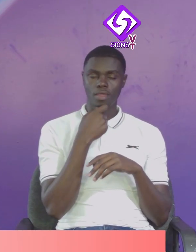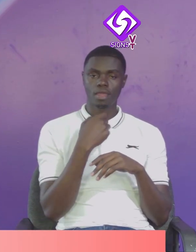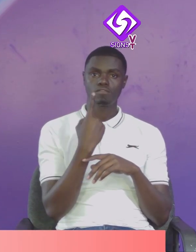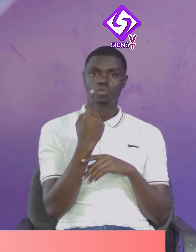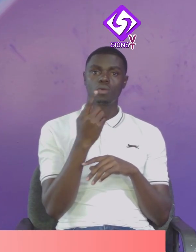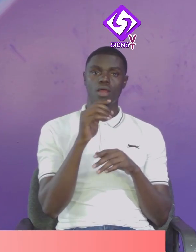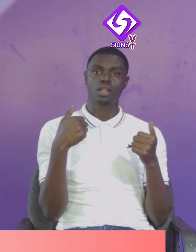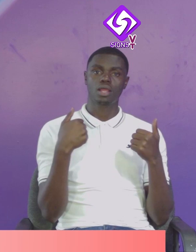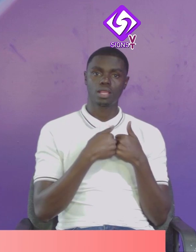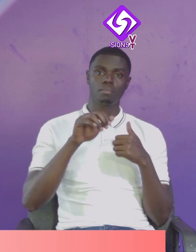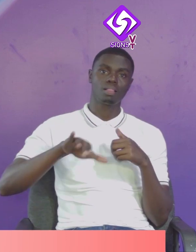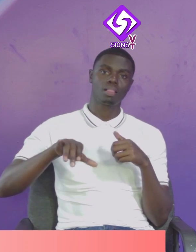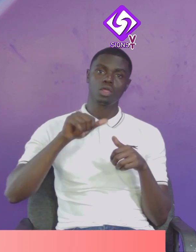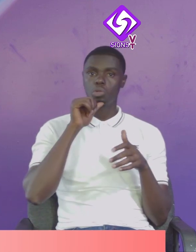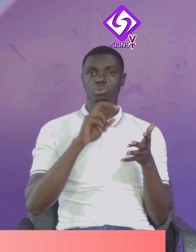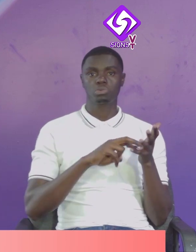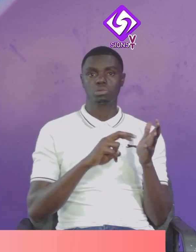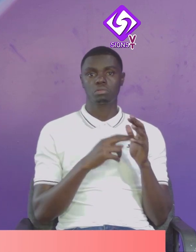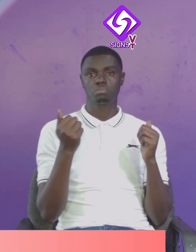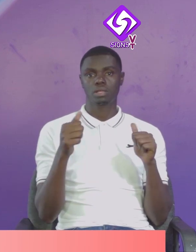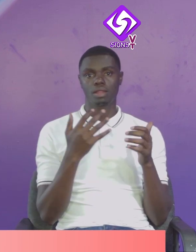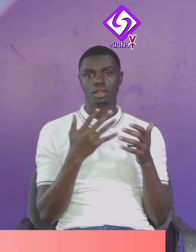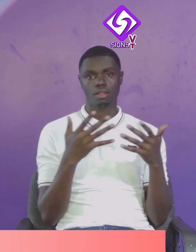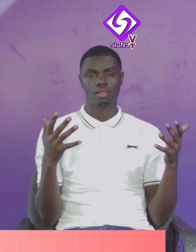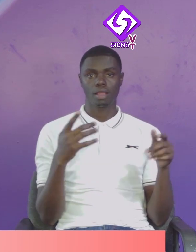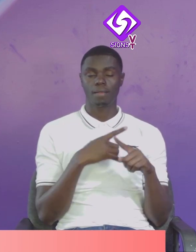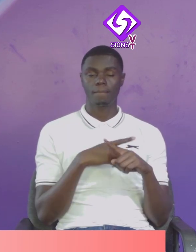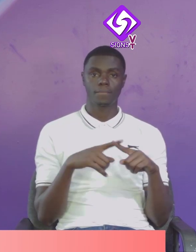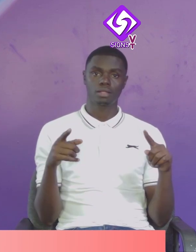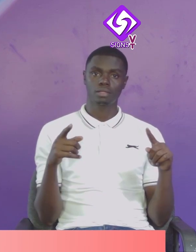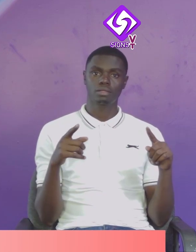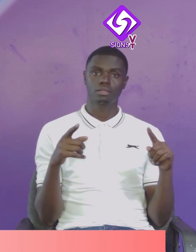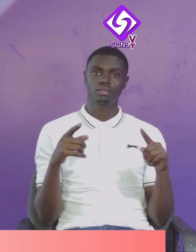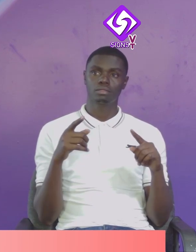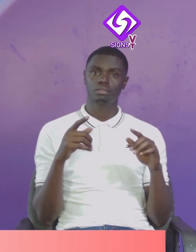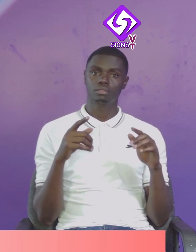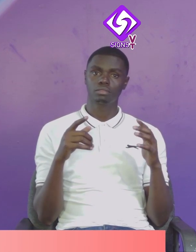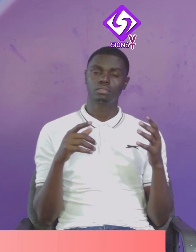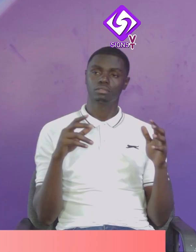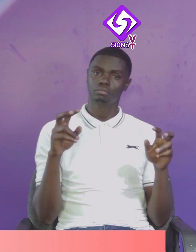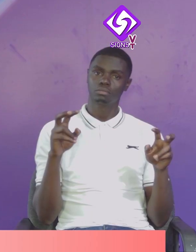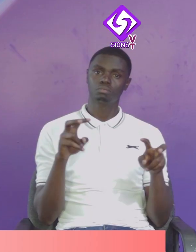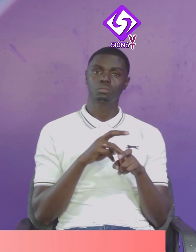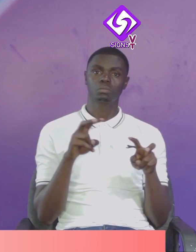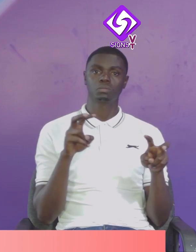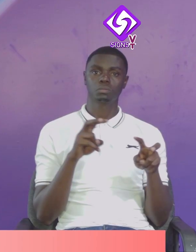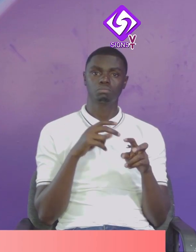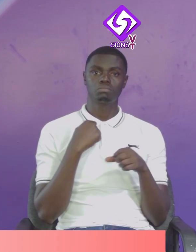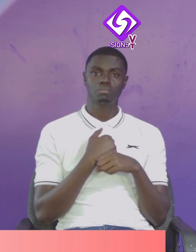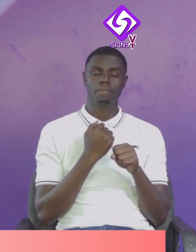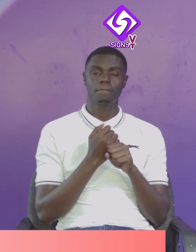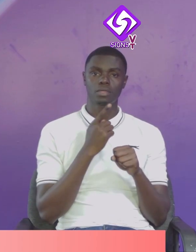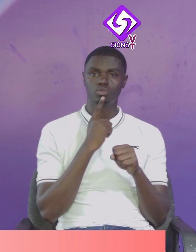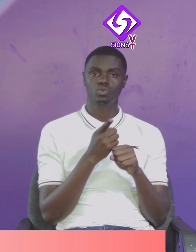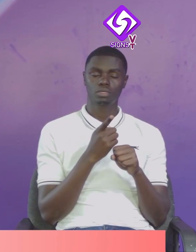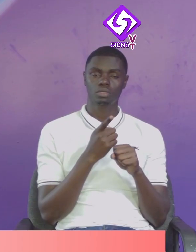hand, it doesn't mean anything. But putting them into check every time, so that when